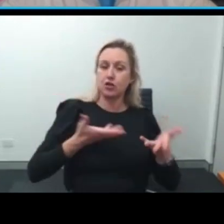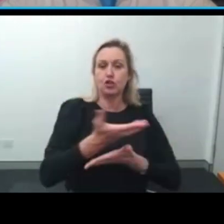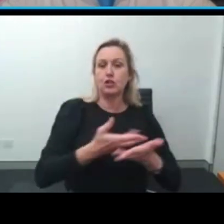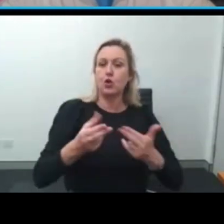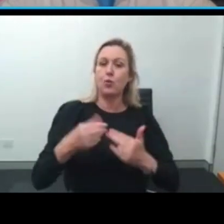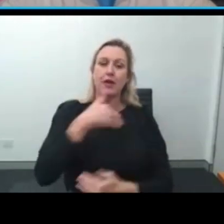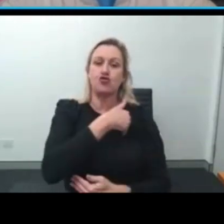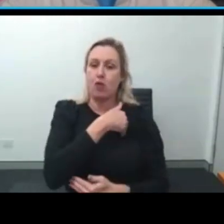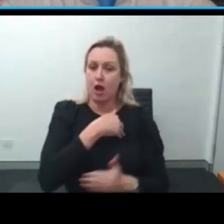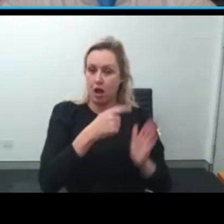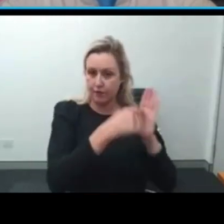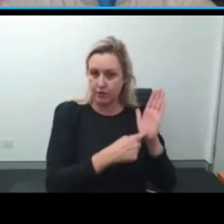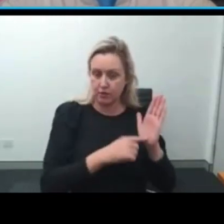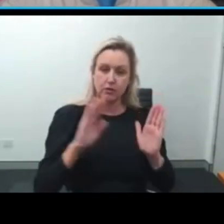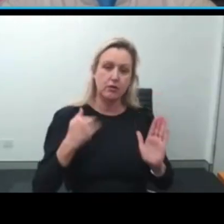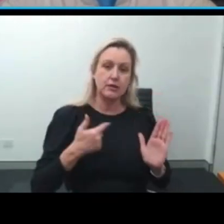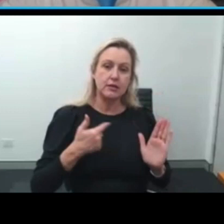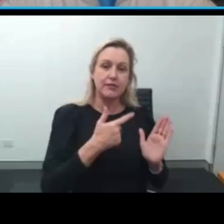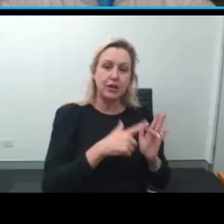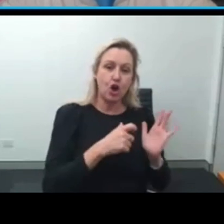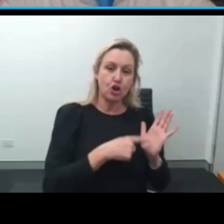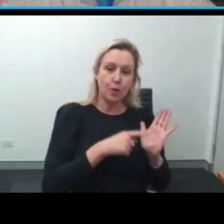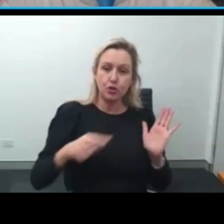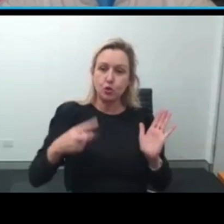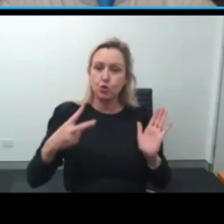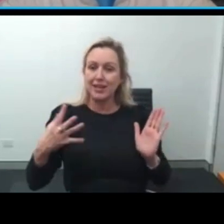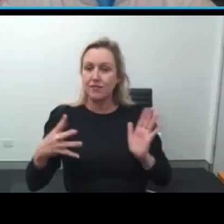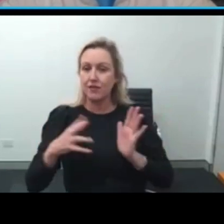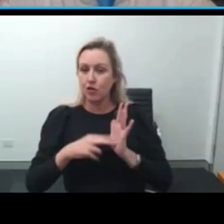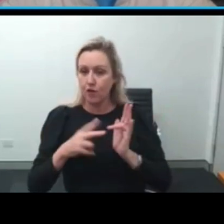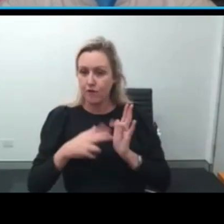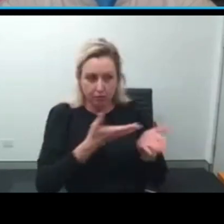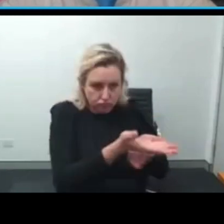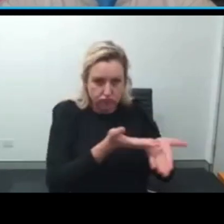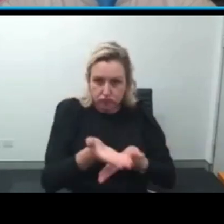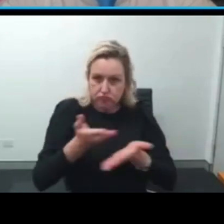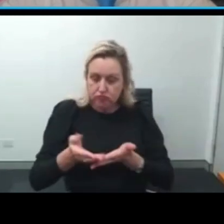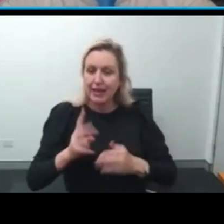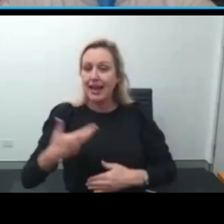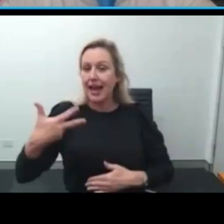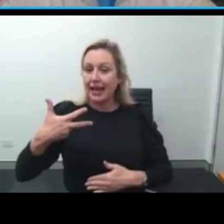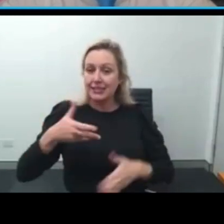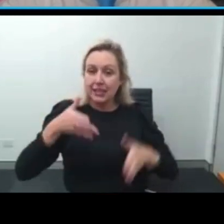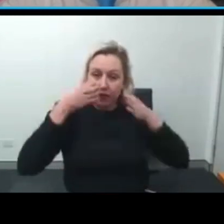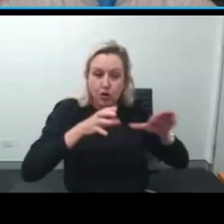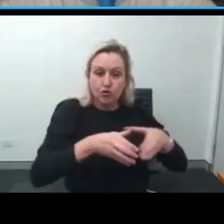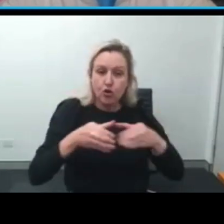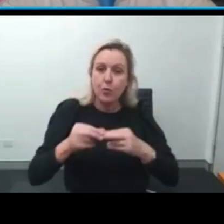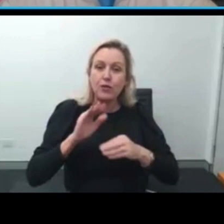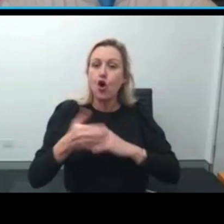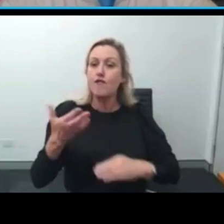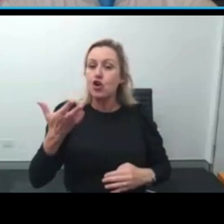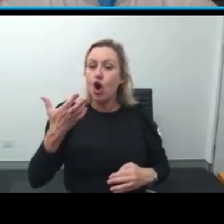during the 17th of October to the 25th of November. Again, we had 18 focus groups with over 900